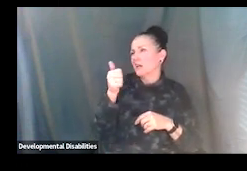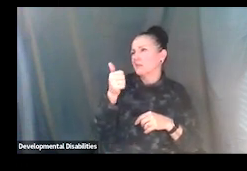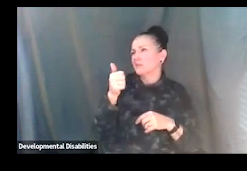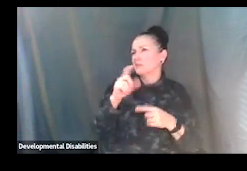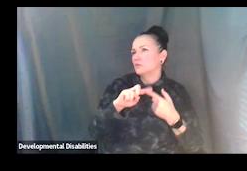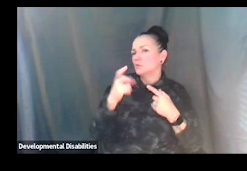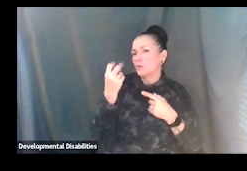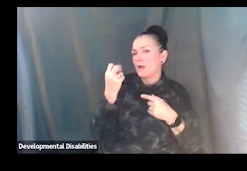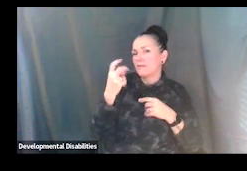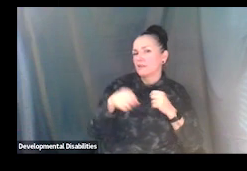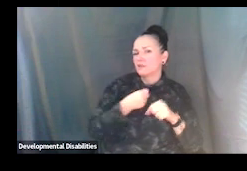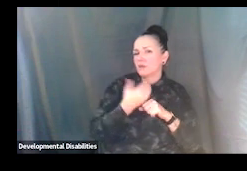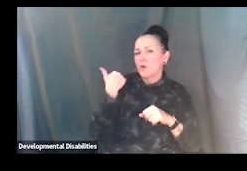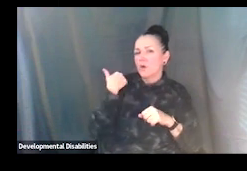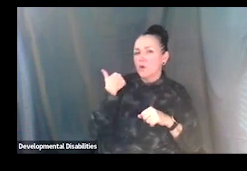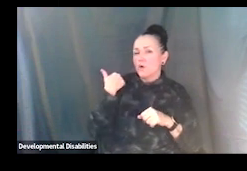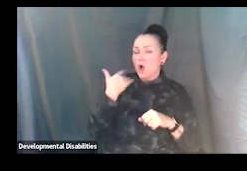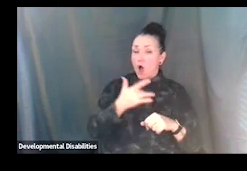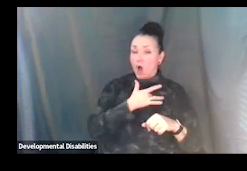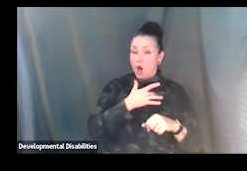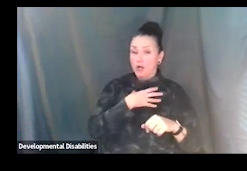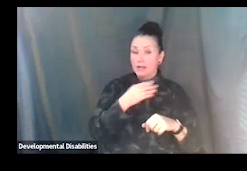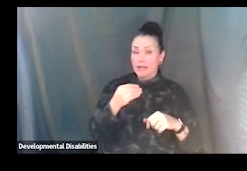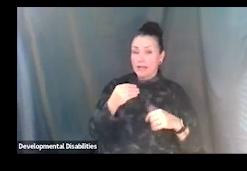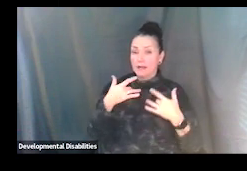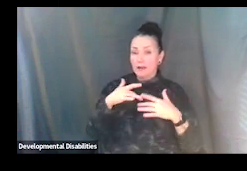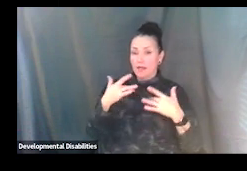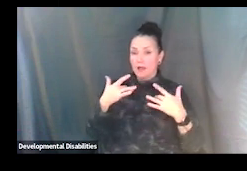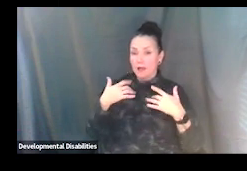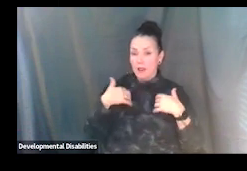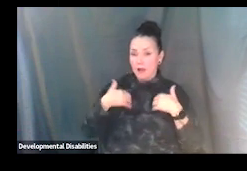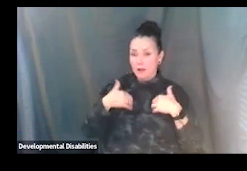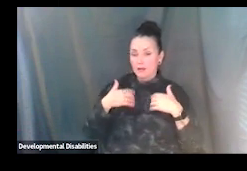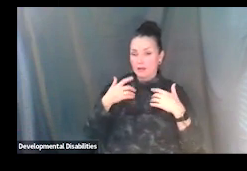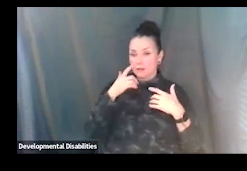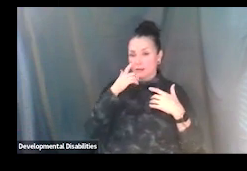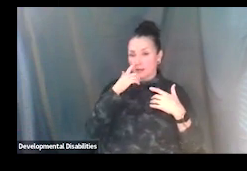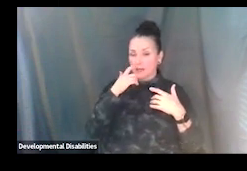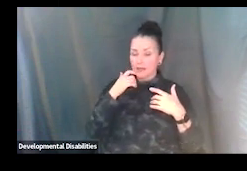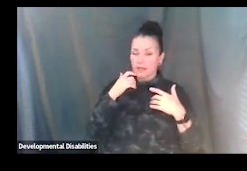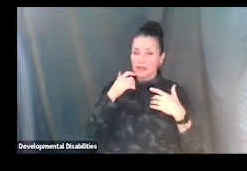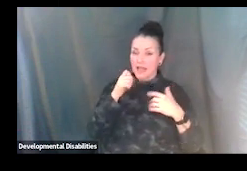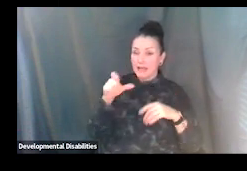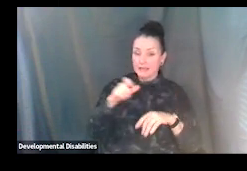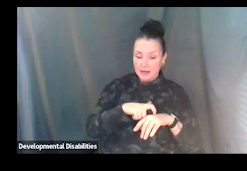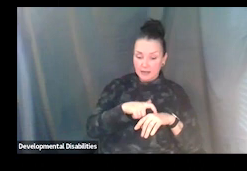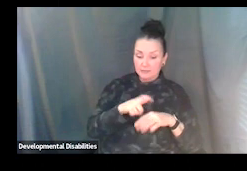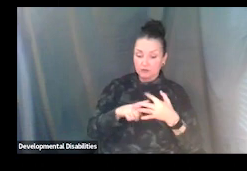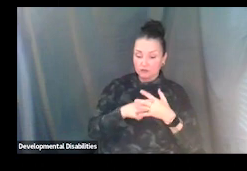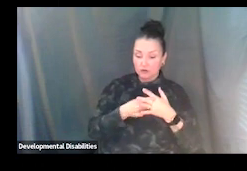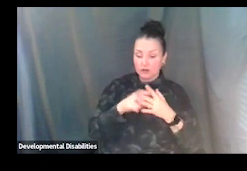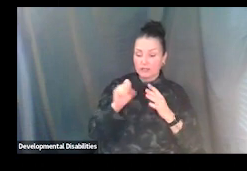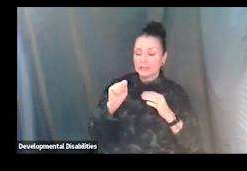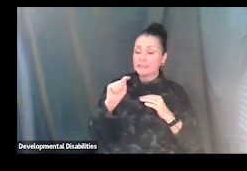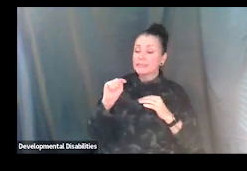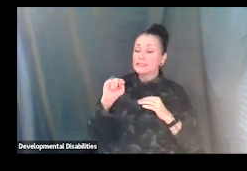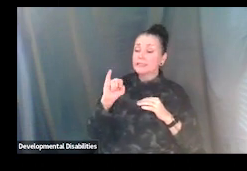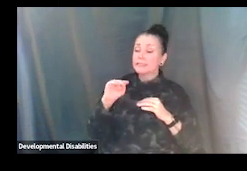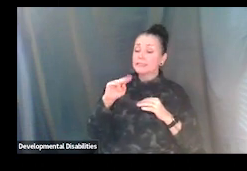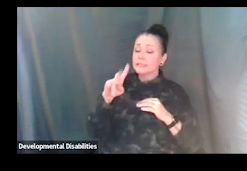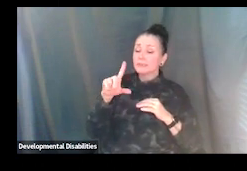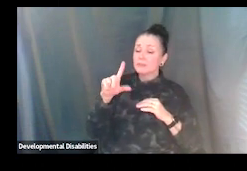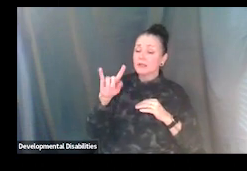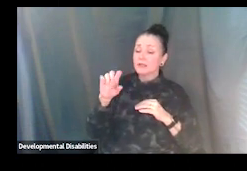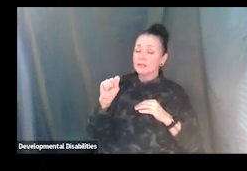American Heart Association came out with a recommendation that anybody starting on stimulants should have an EKG done first. And the HMOs in the